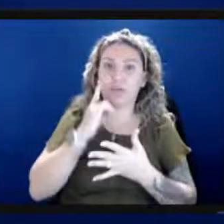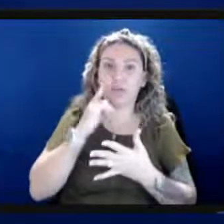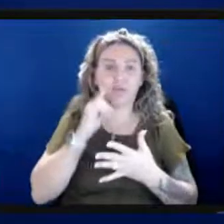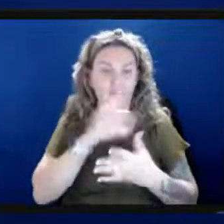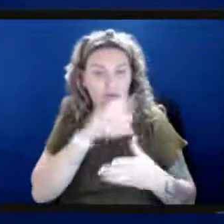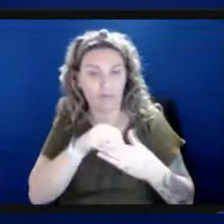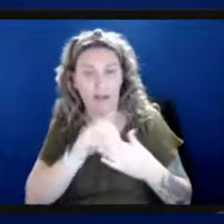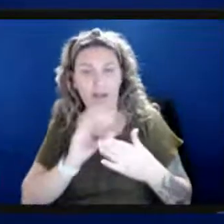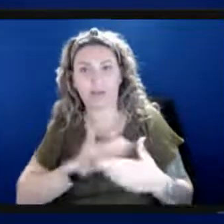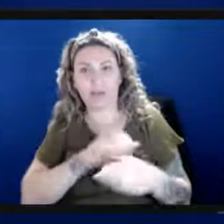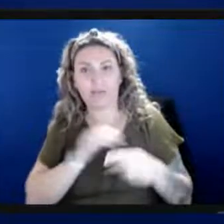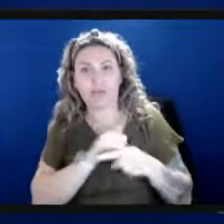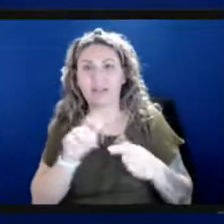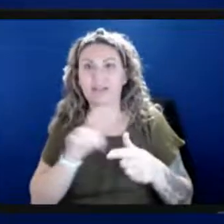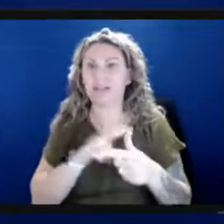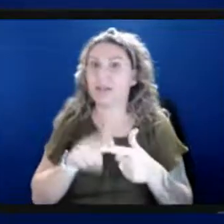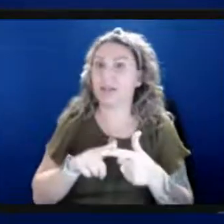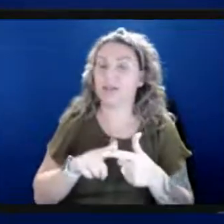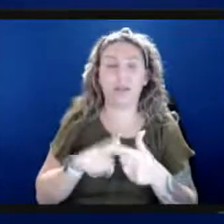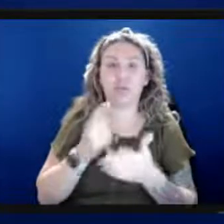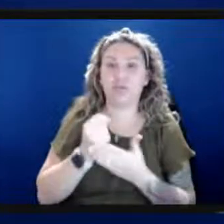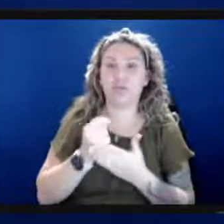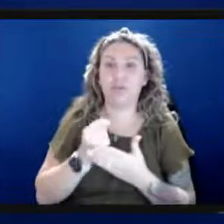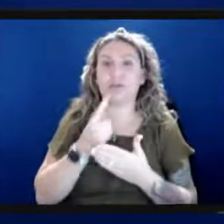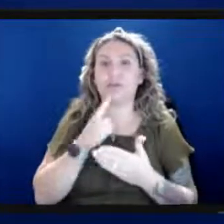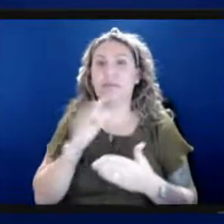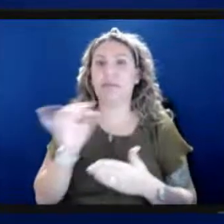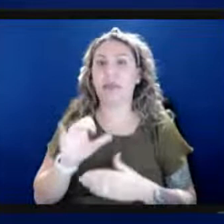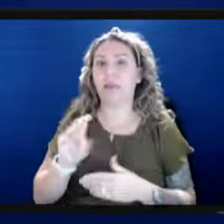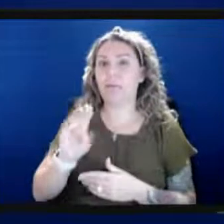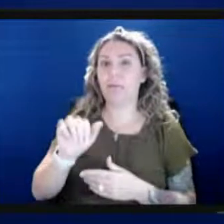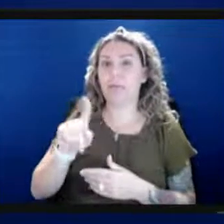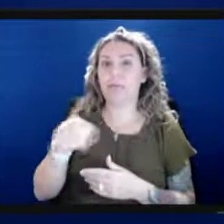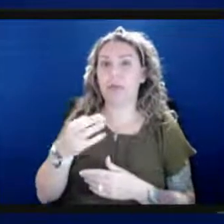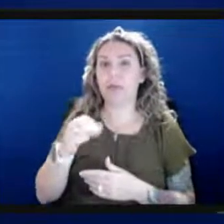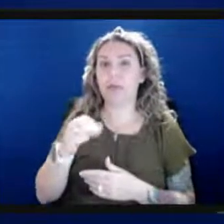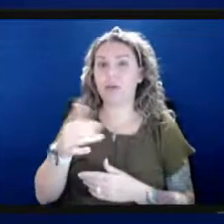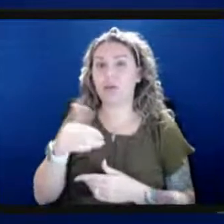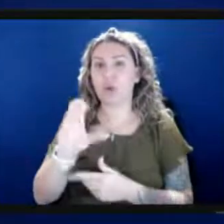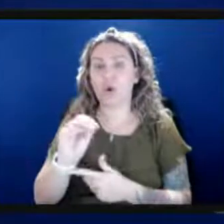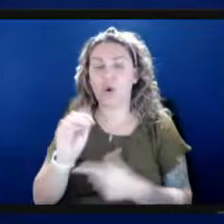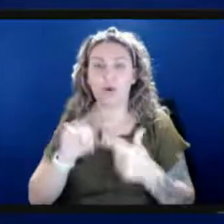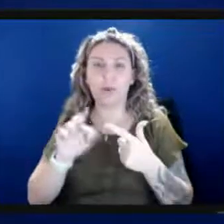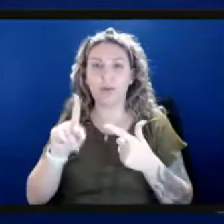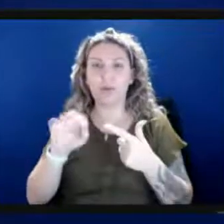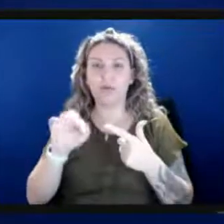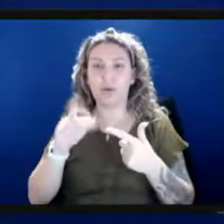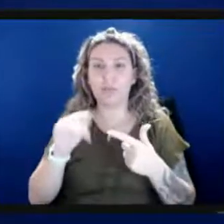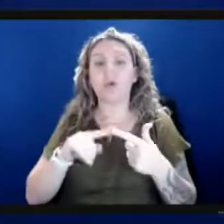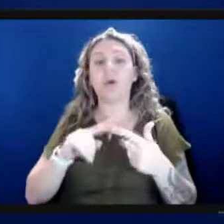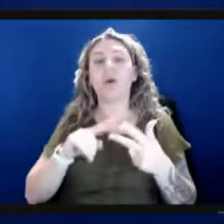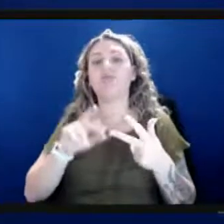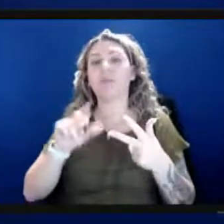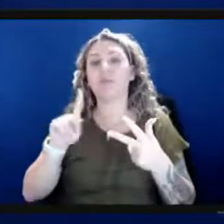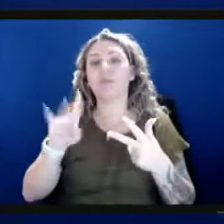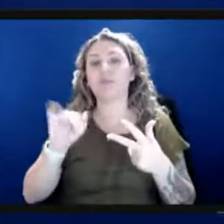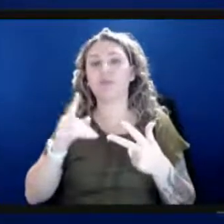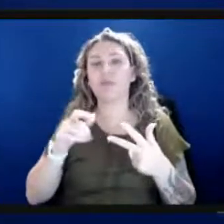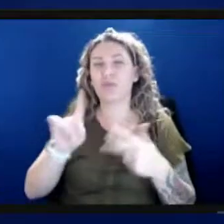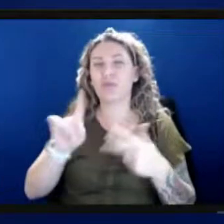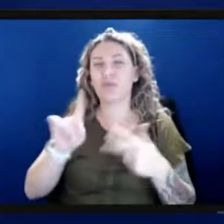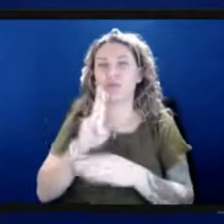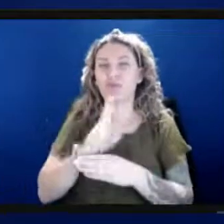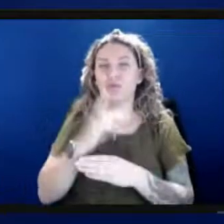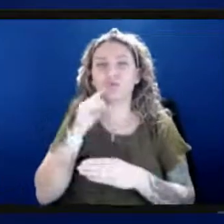with life-saving medications like methadone, buprenorphine, Vivitrol, Sublocade. Those are for opioid use disorder,